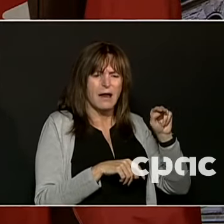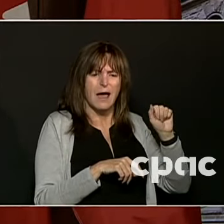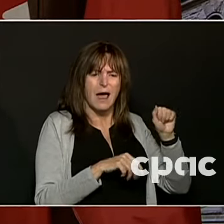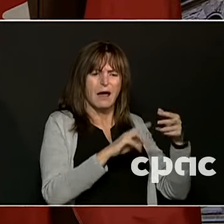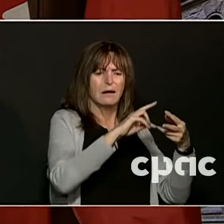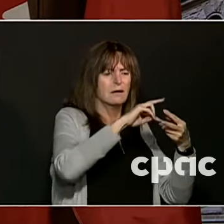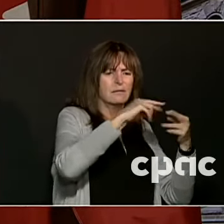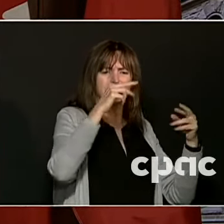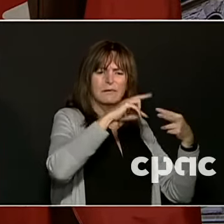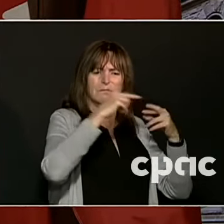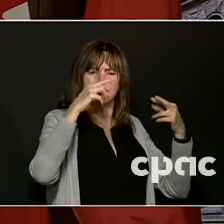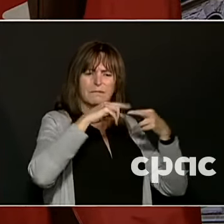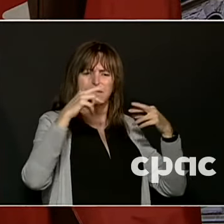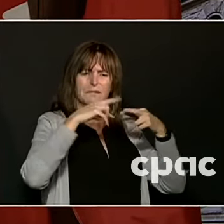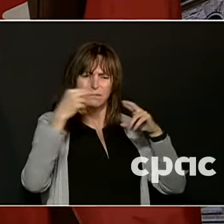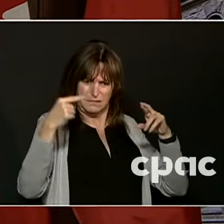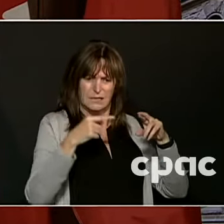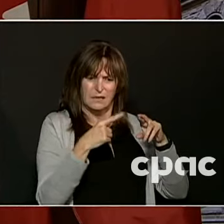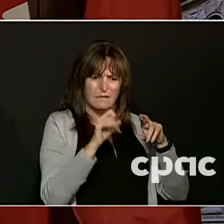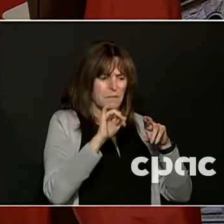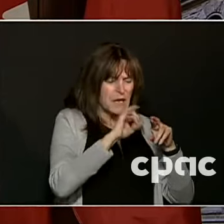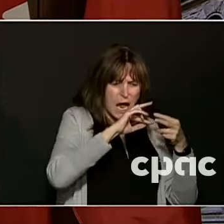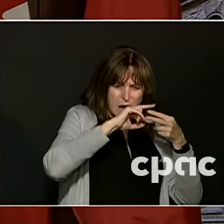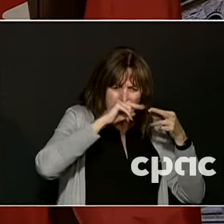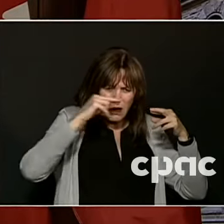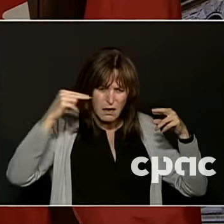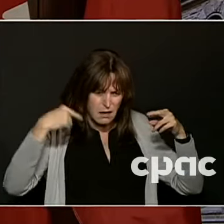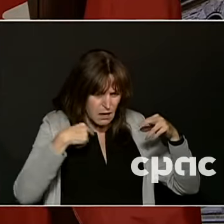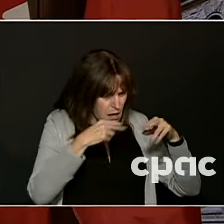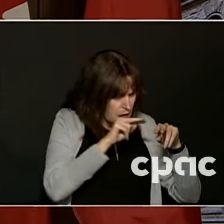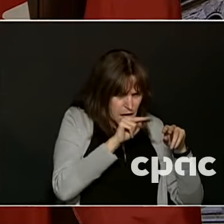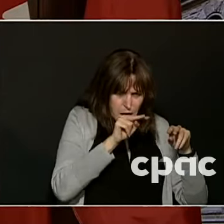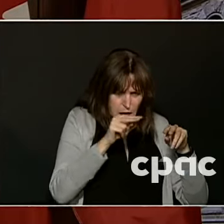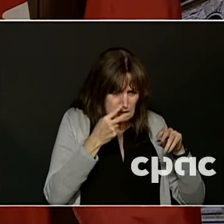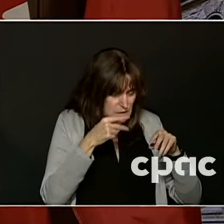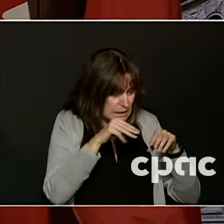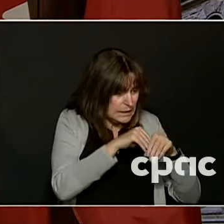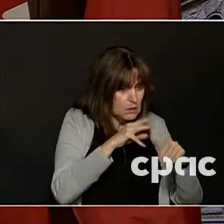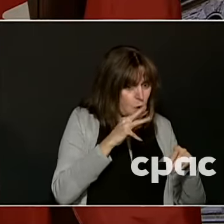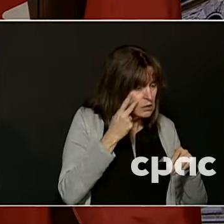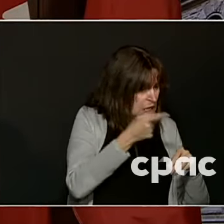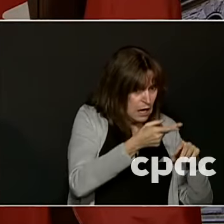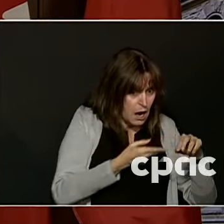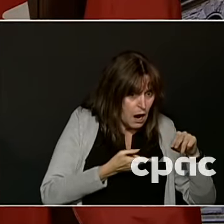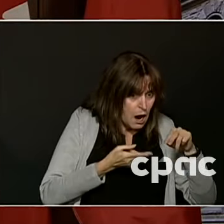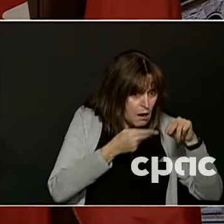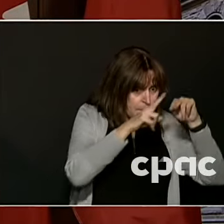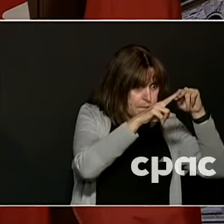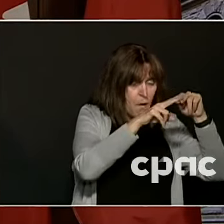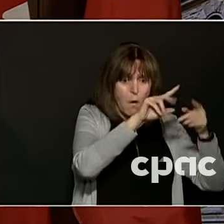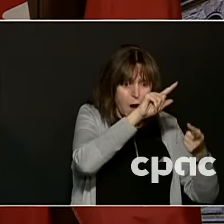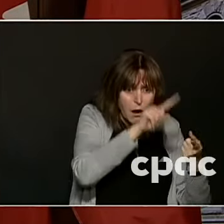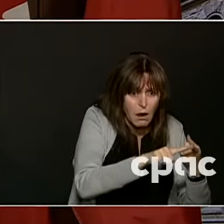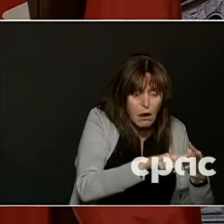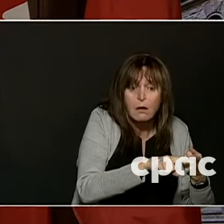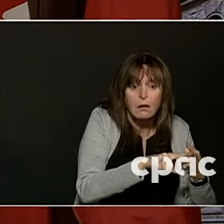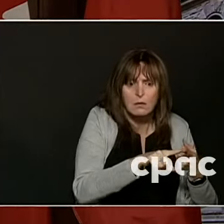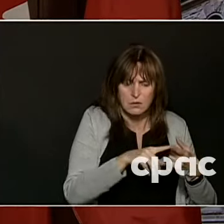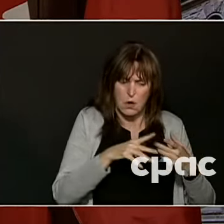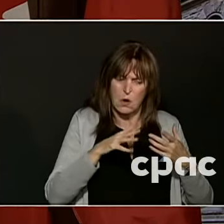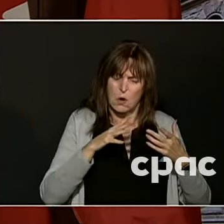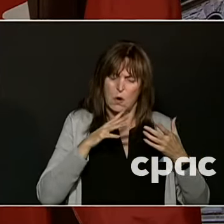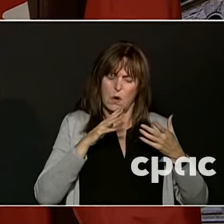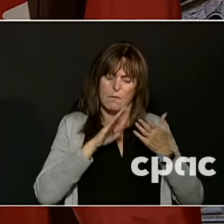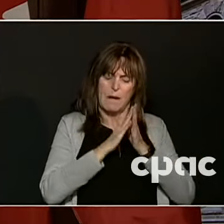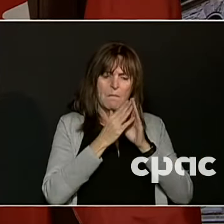wastewater. You can see that it starts to grow very, very strongly up until about just after the period where the new restrictions are put in place, and then begins to